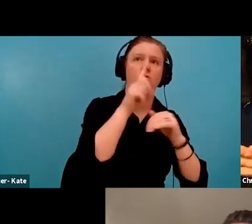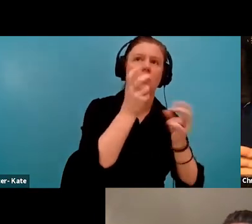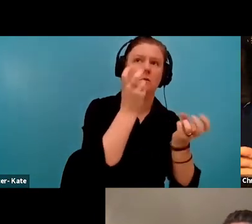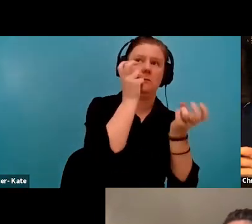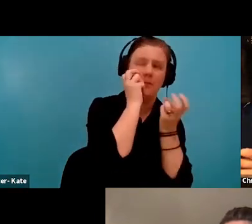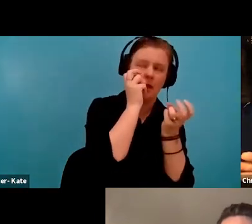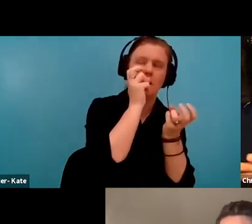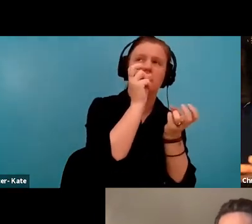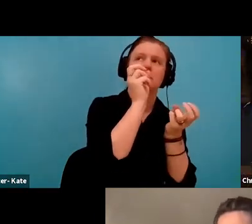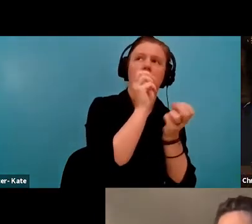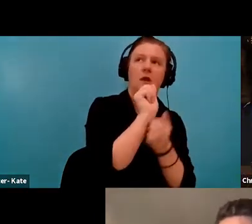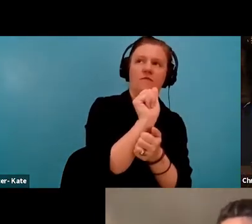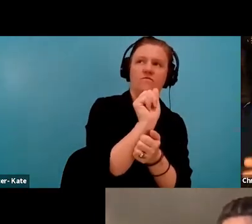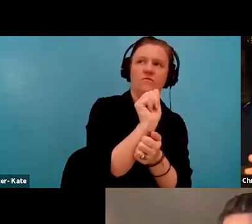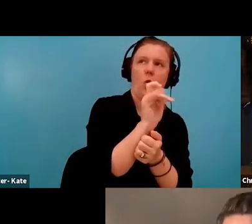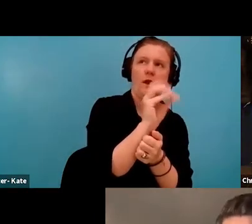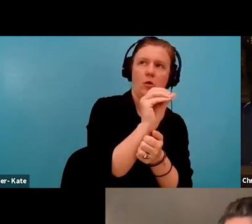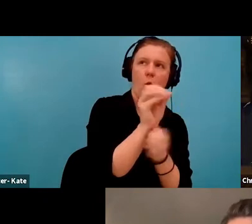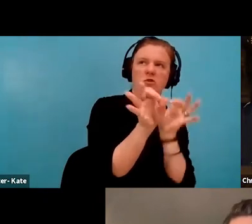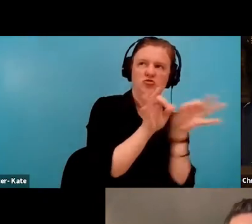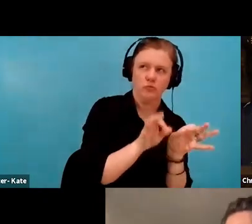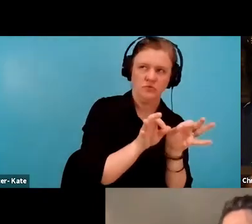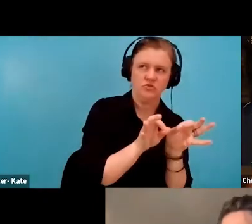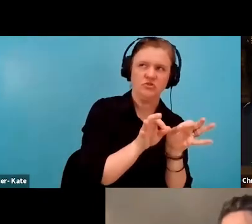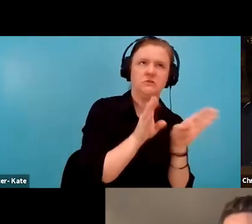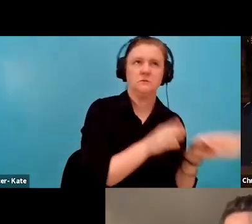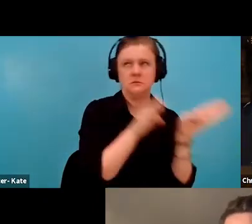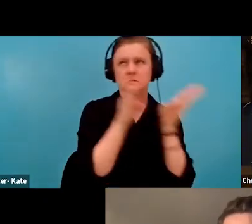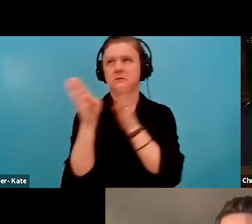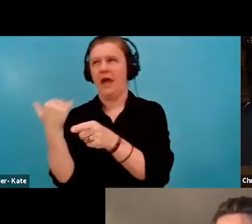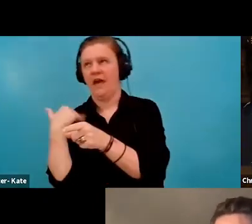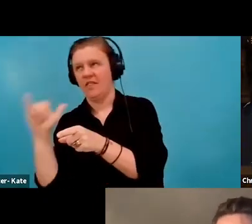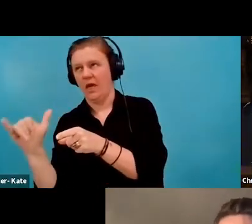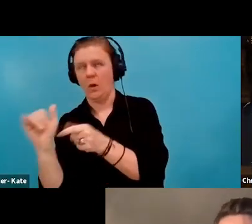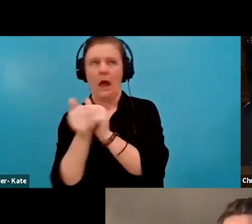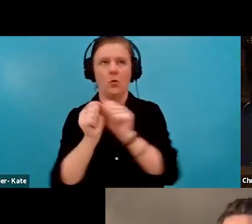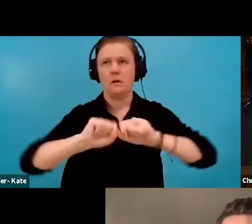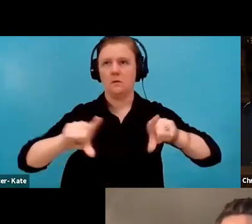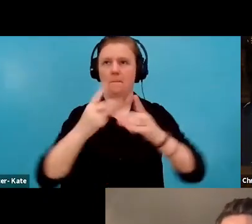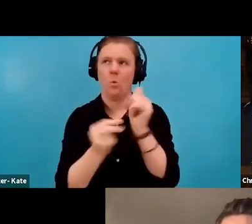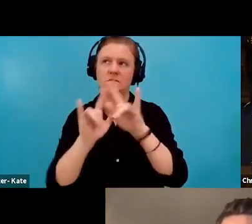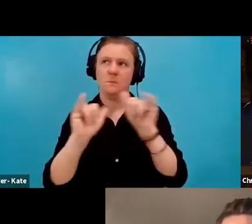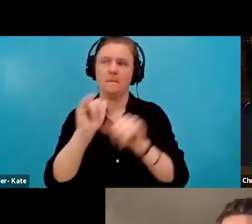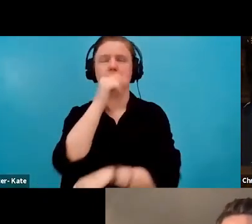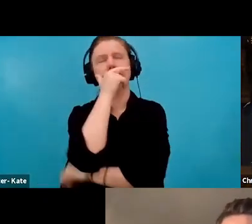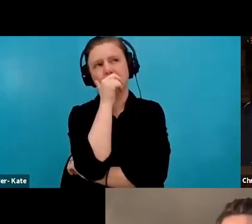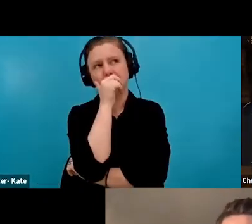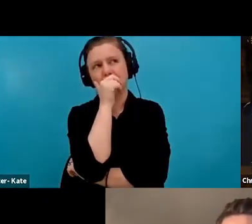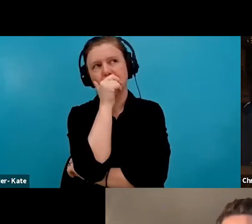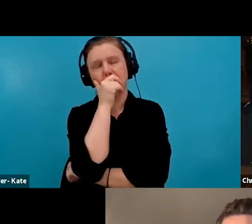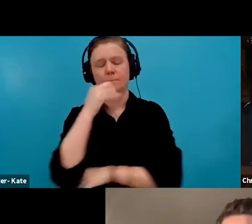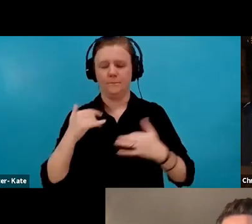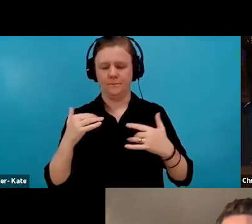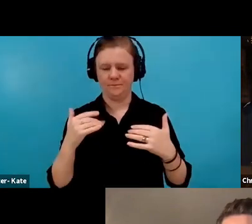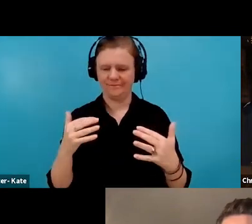audio description can find that one and the people who do can find that one. And I